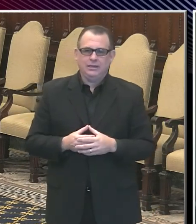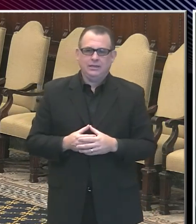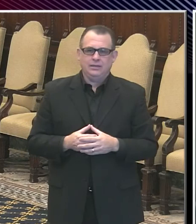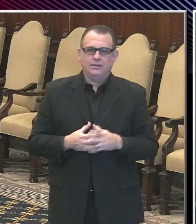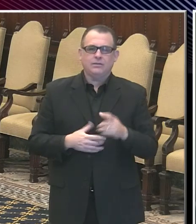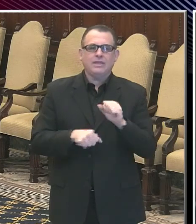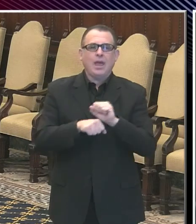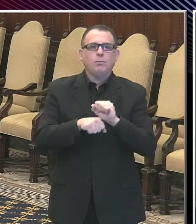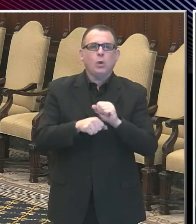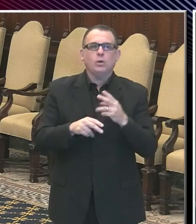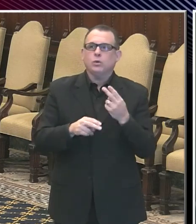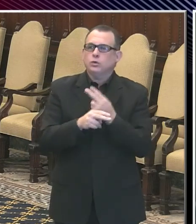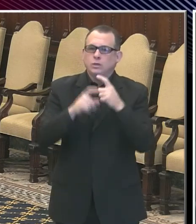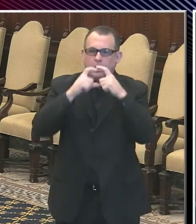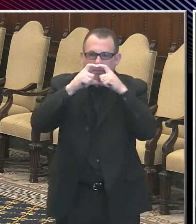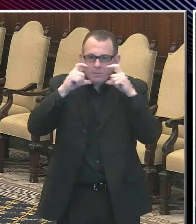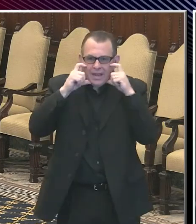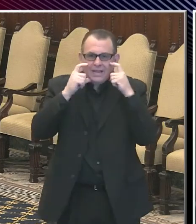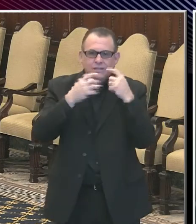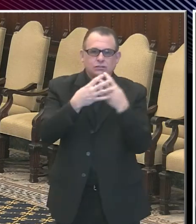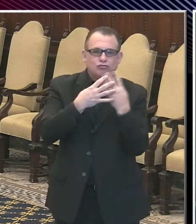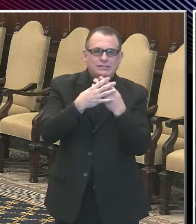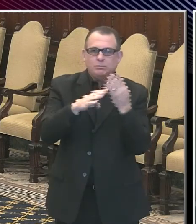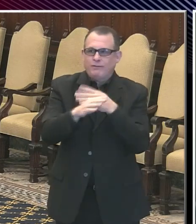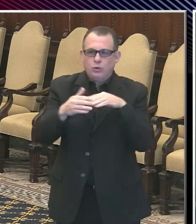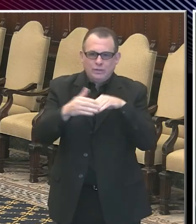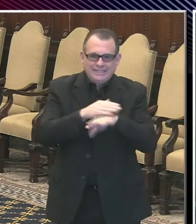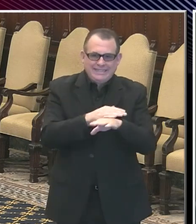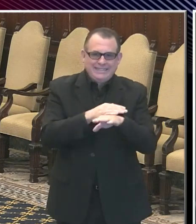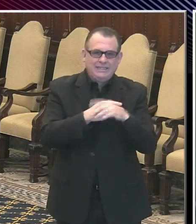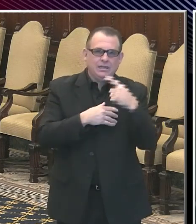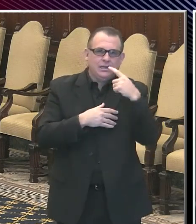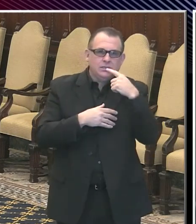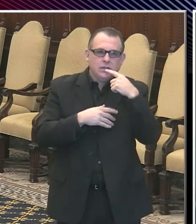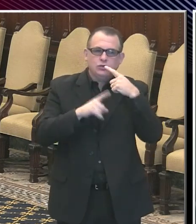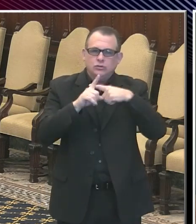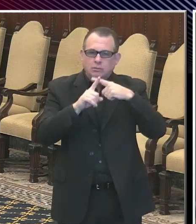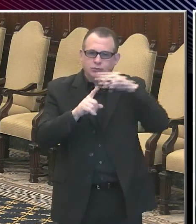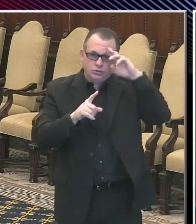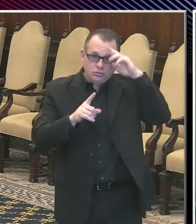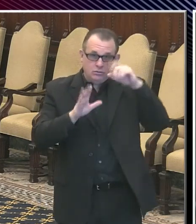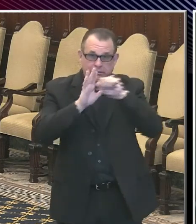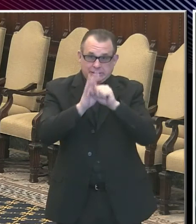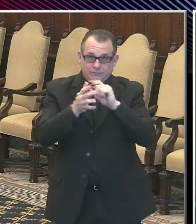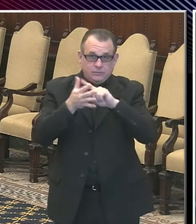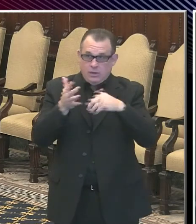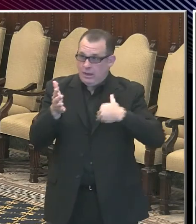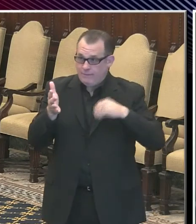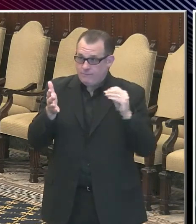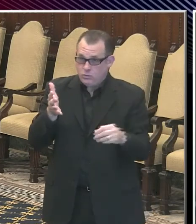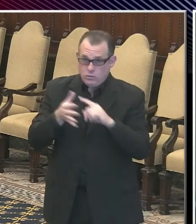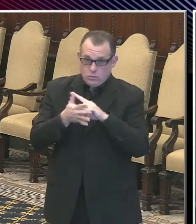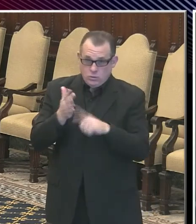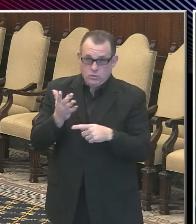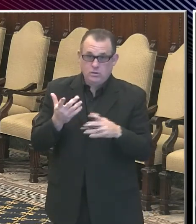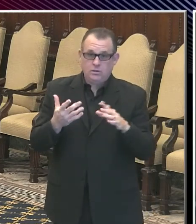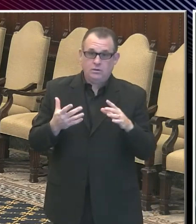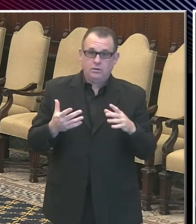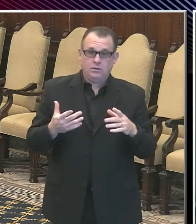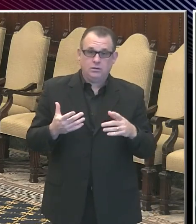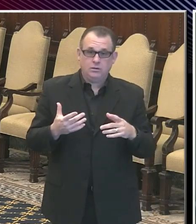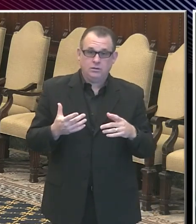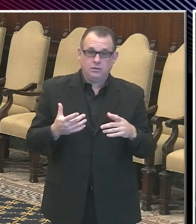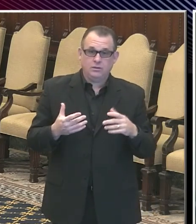masks, that their employees are screened before they come in to make sure that they are not working with symptoms. They should be thinking about, as far as physical changes,